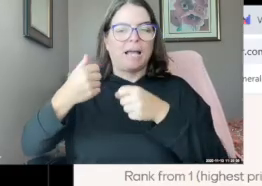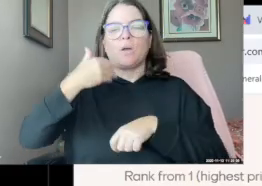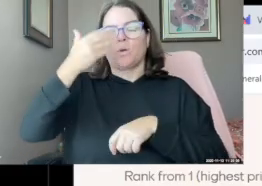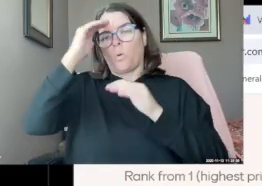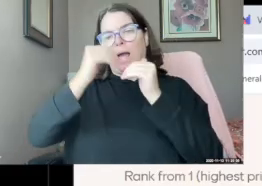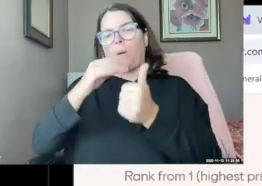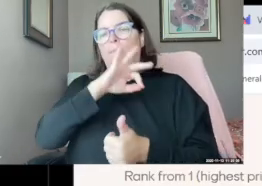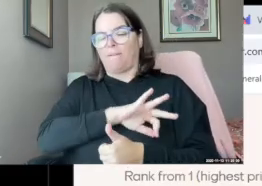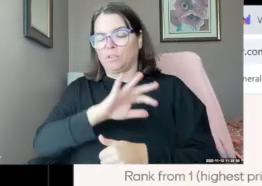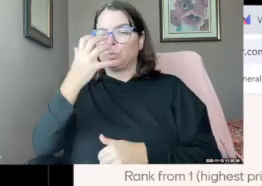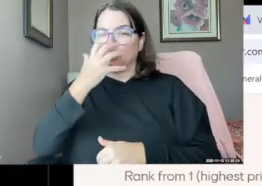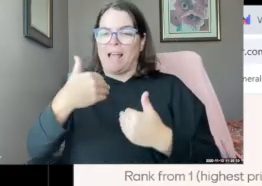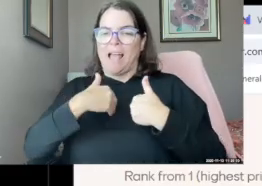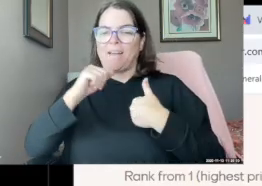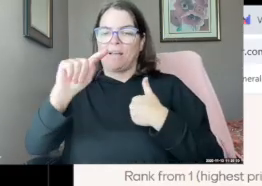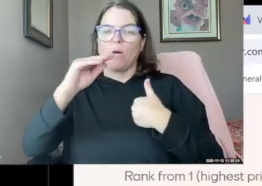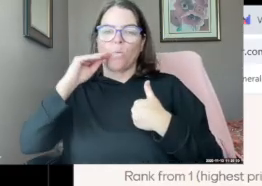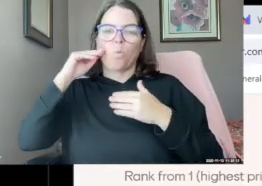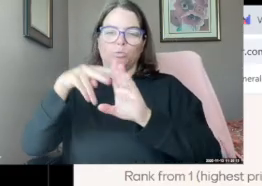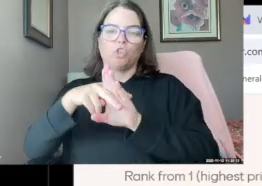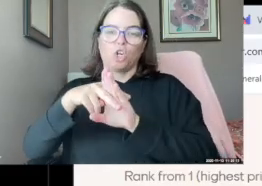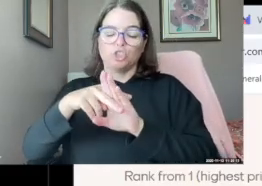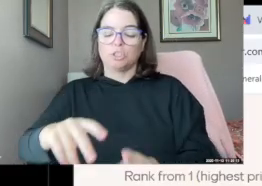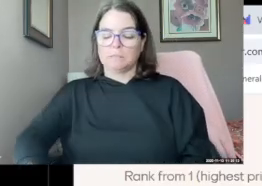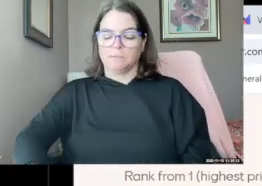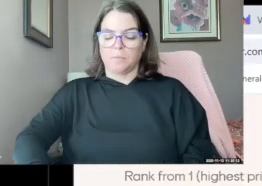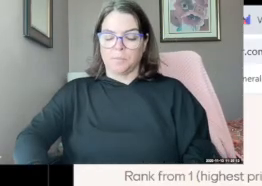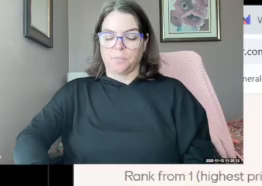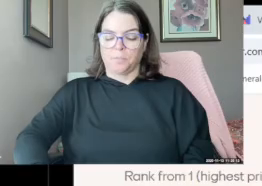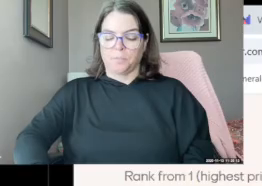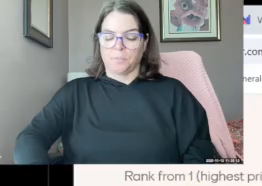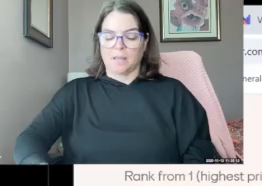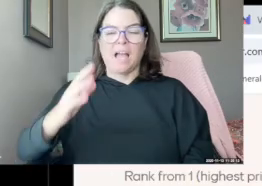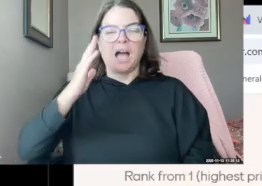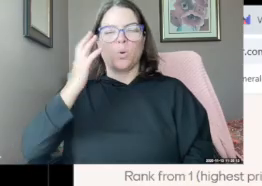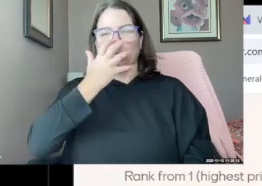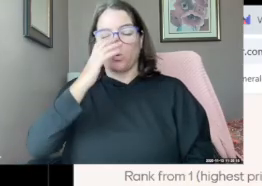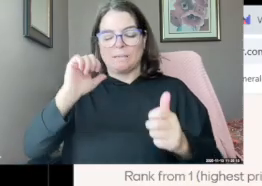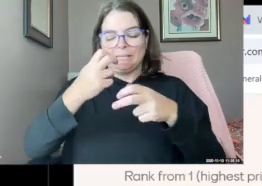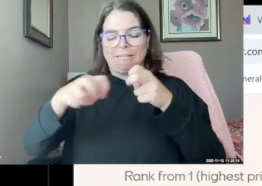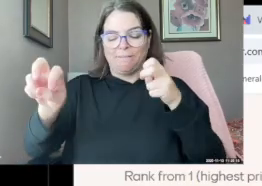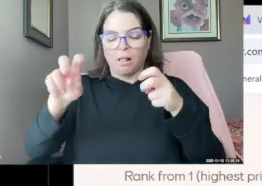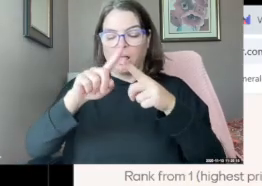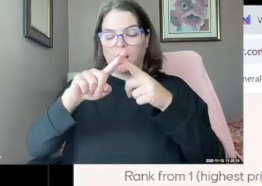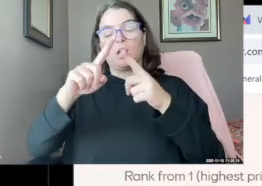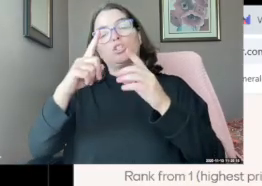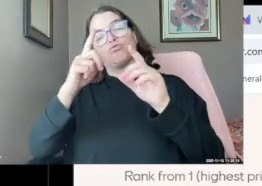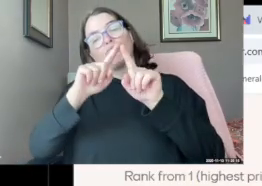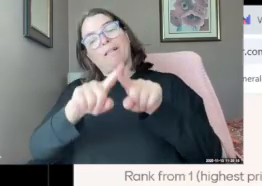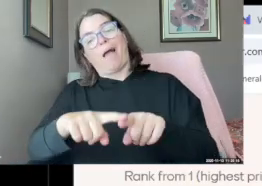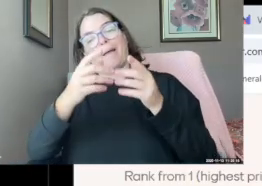manager, I have a lot of education about electric vehicles, and I know just how beneficial it is to be able to have at-home